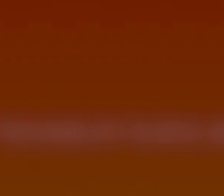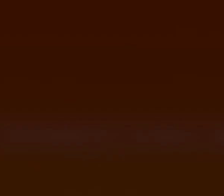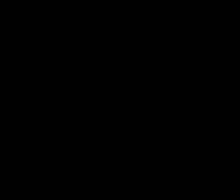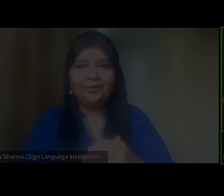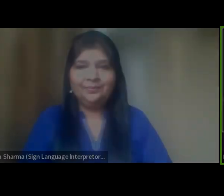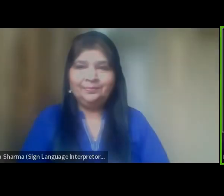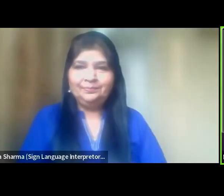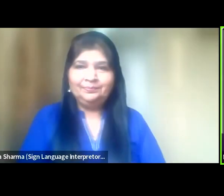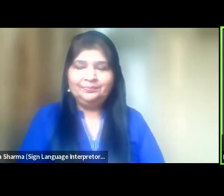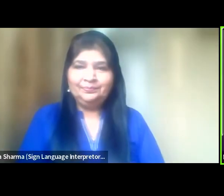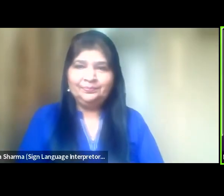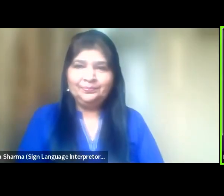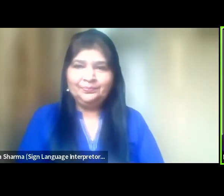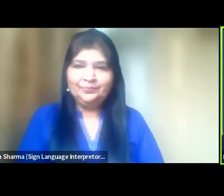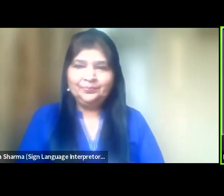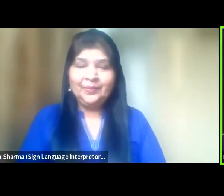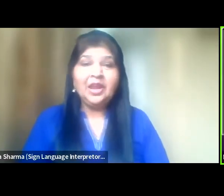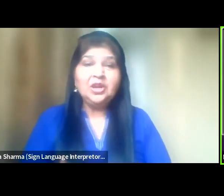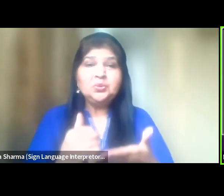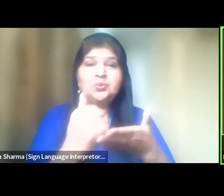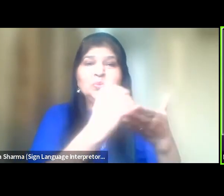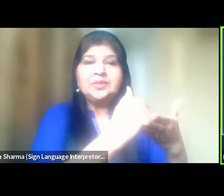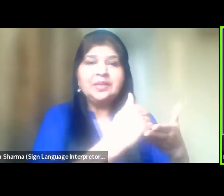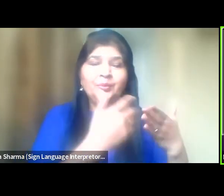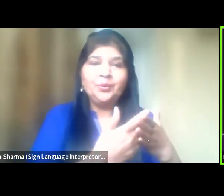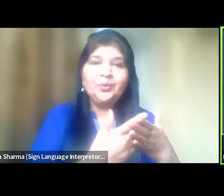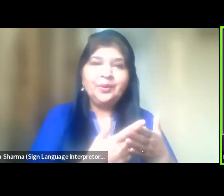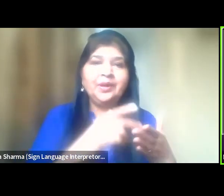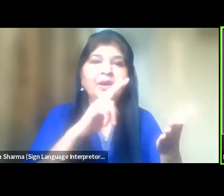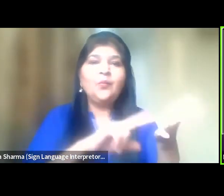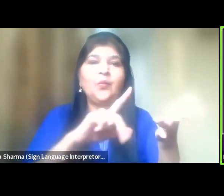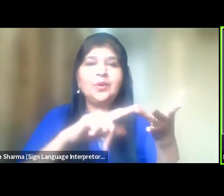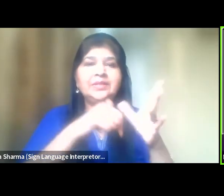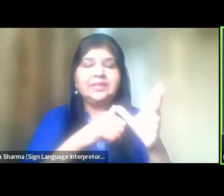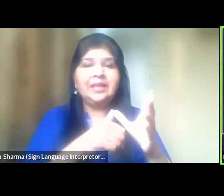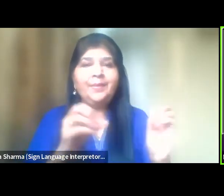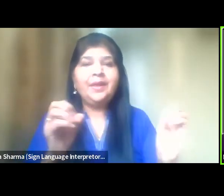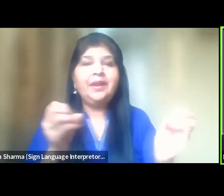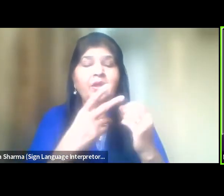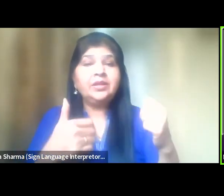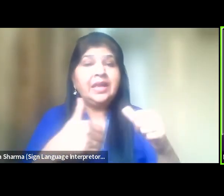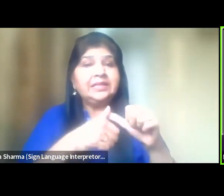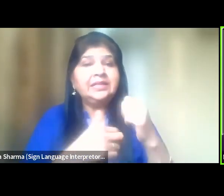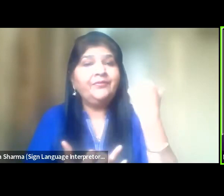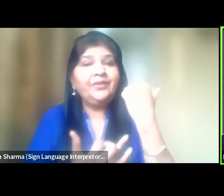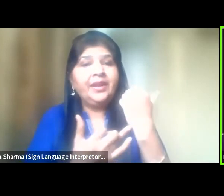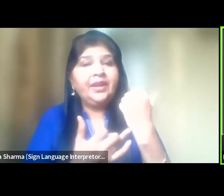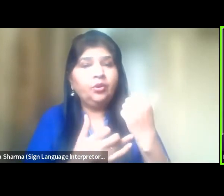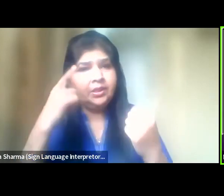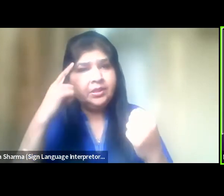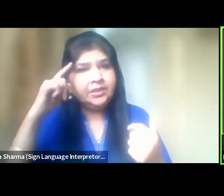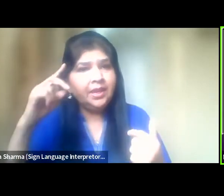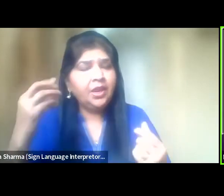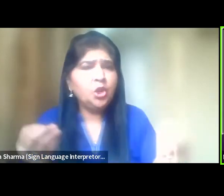To support VOSAP's launch of Assistive Technology Innovation Fund,